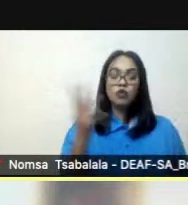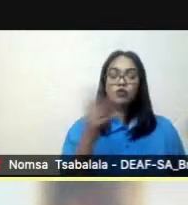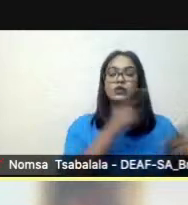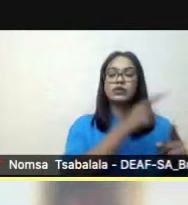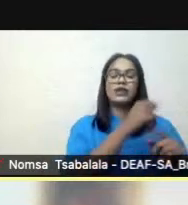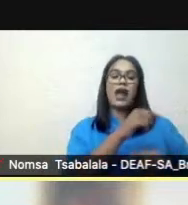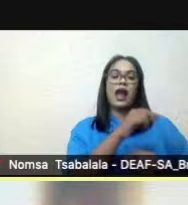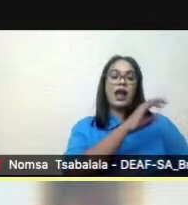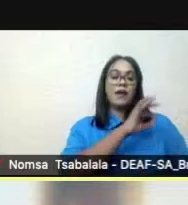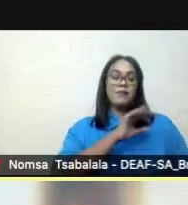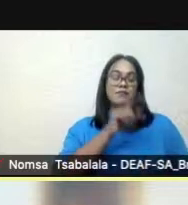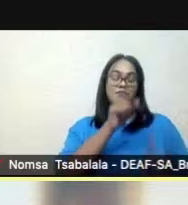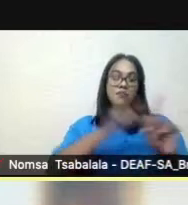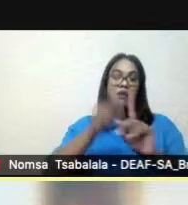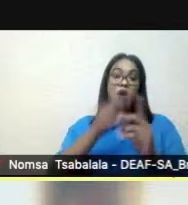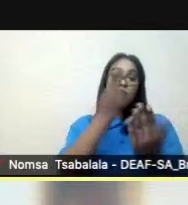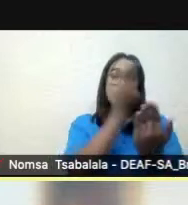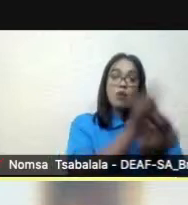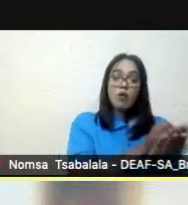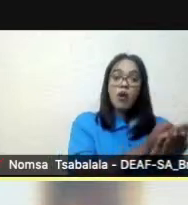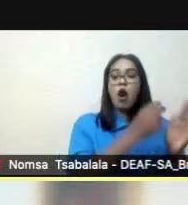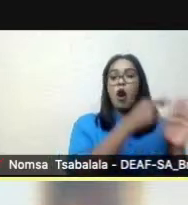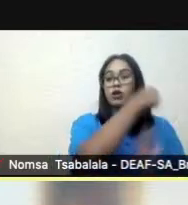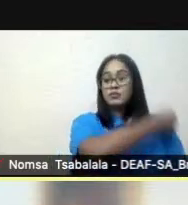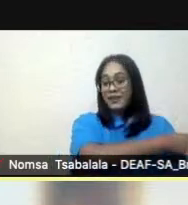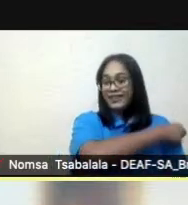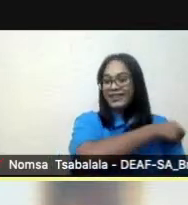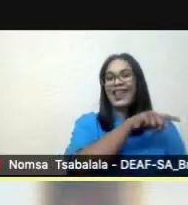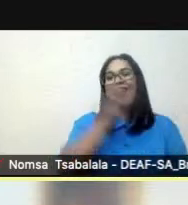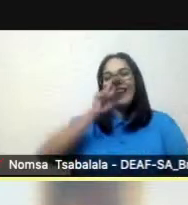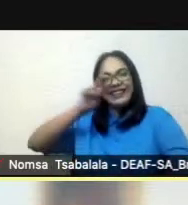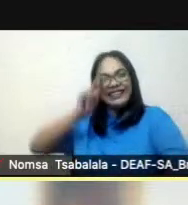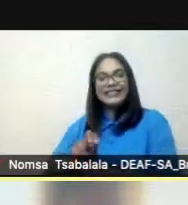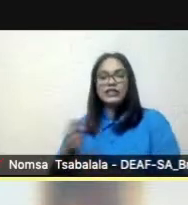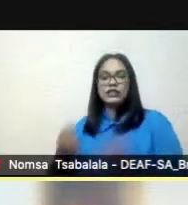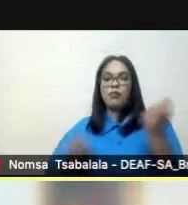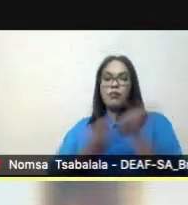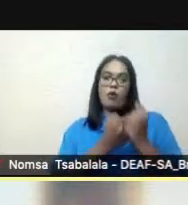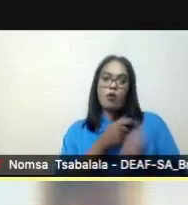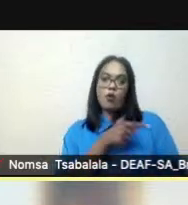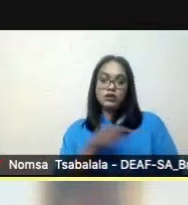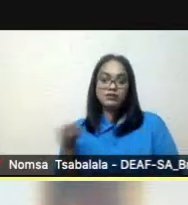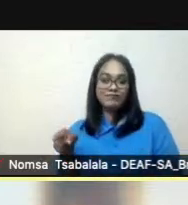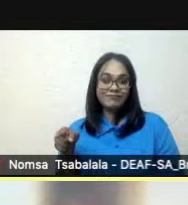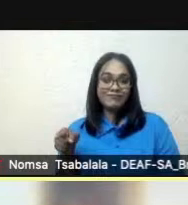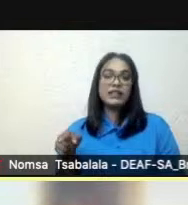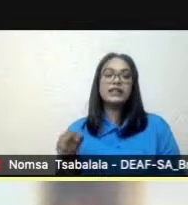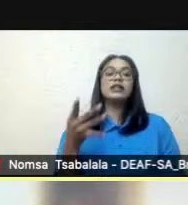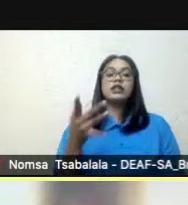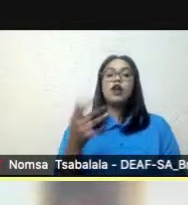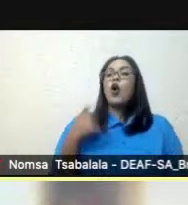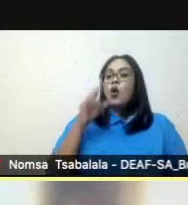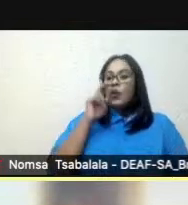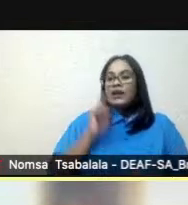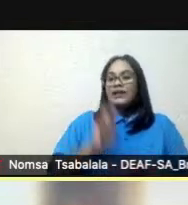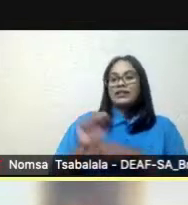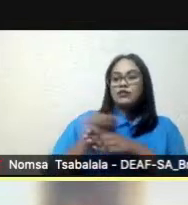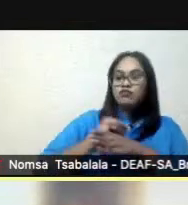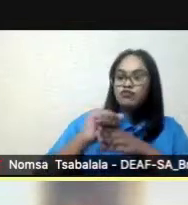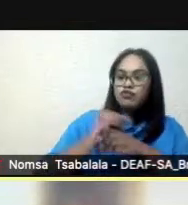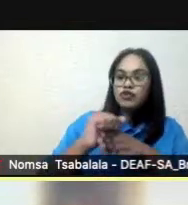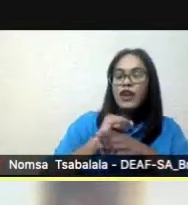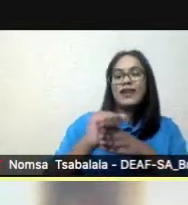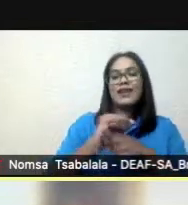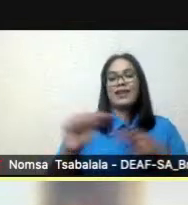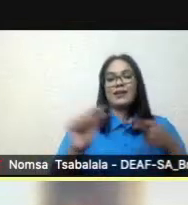set together a modules, about 5 modules for training of clinicians on the ground. The first one deals